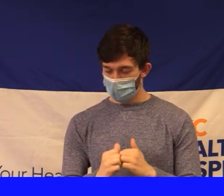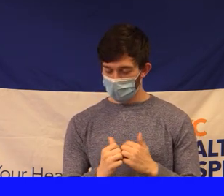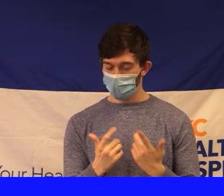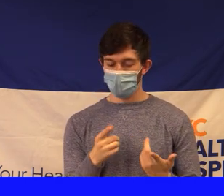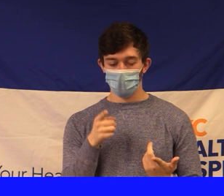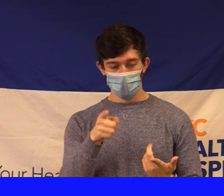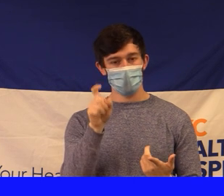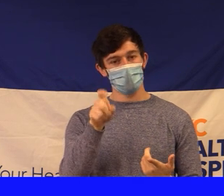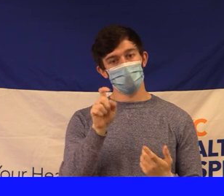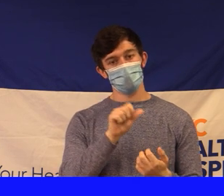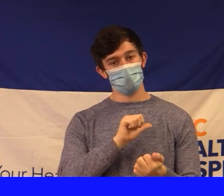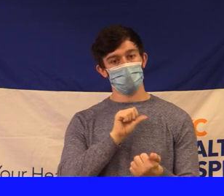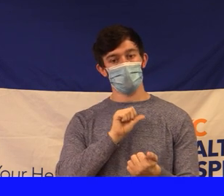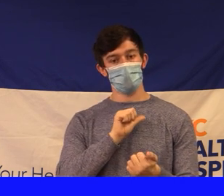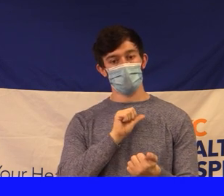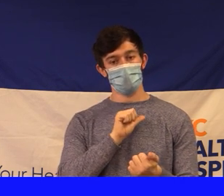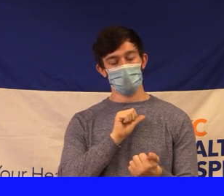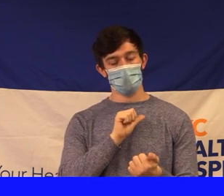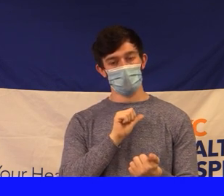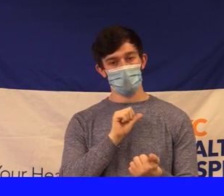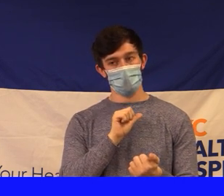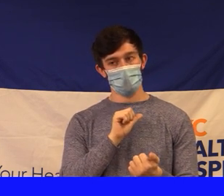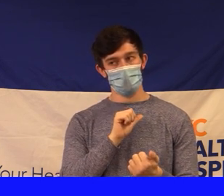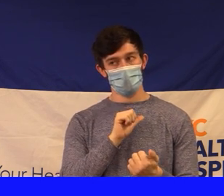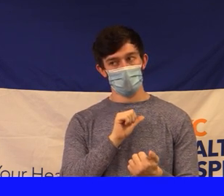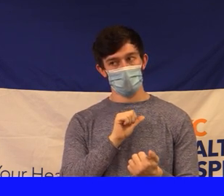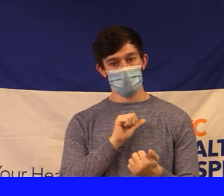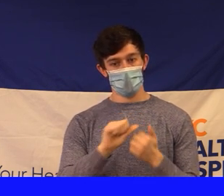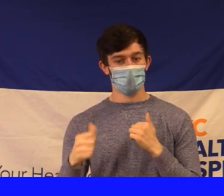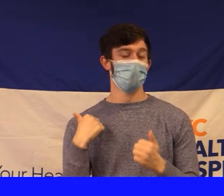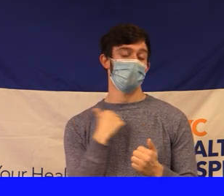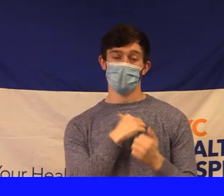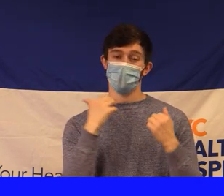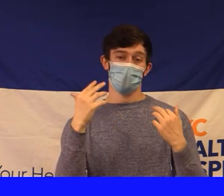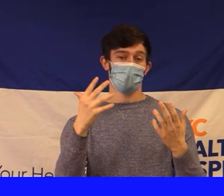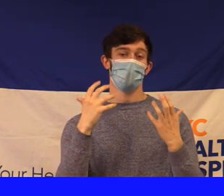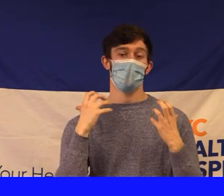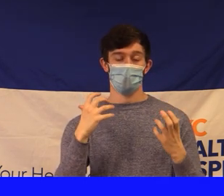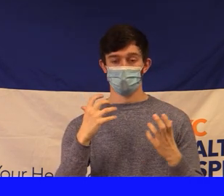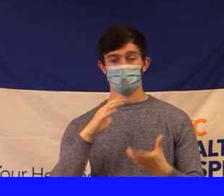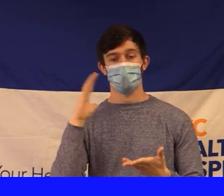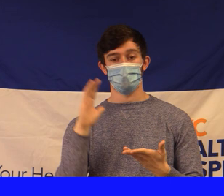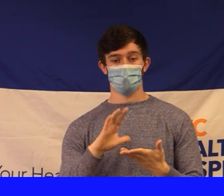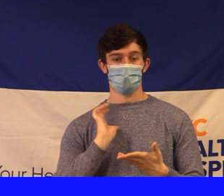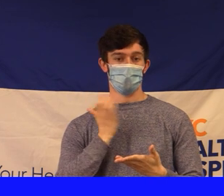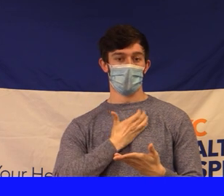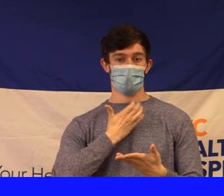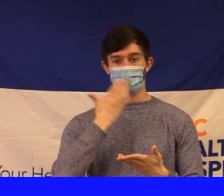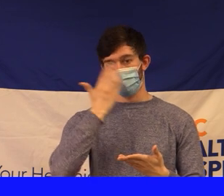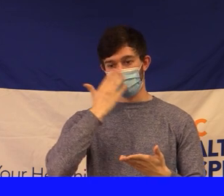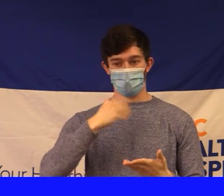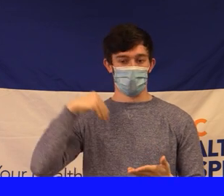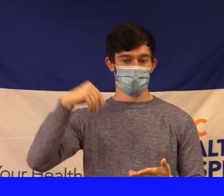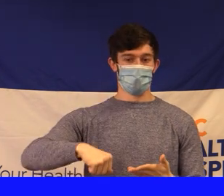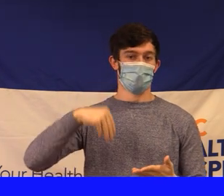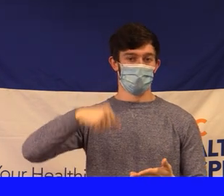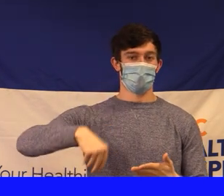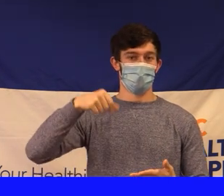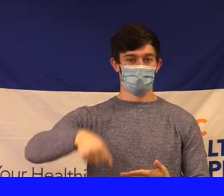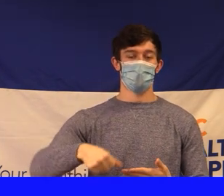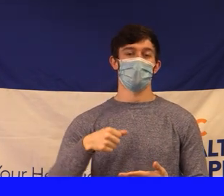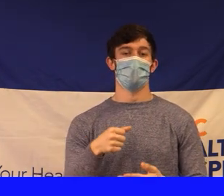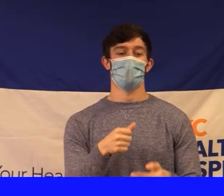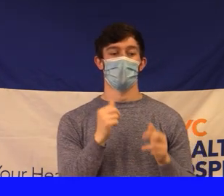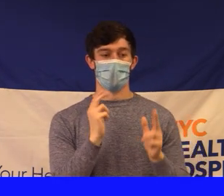to parcel out. We are all for reducing overhead and reducing, you know, like you're saying, one contract with Hunter is